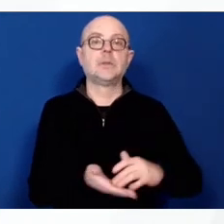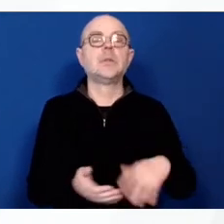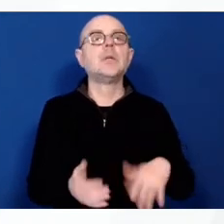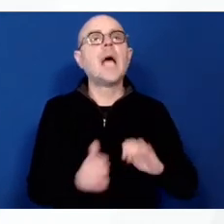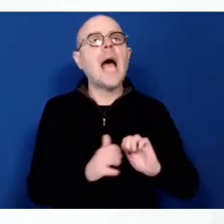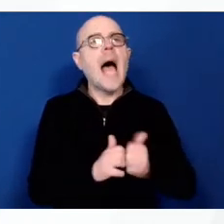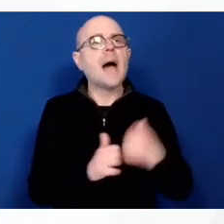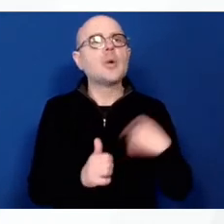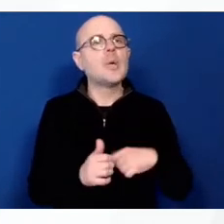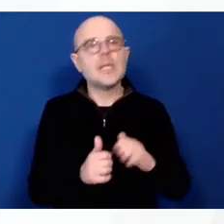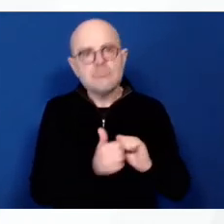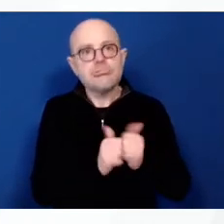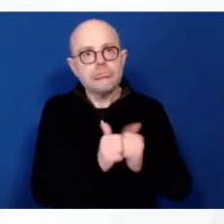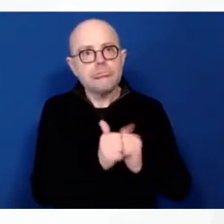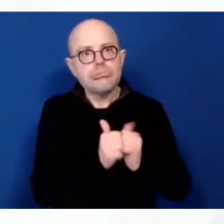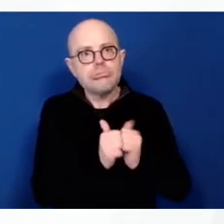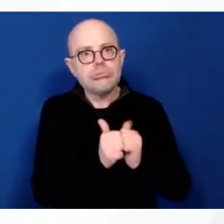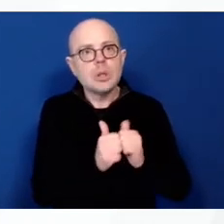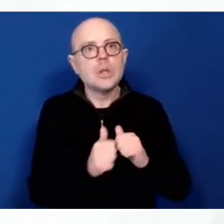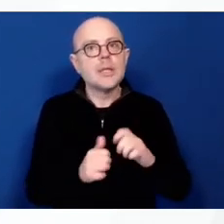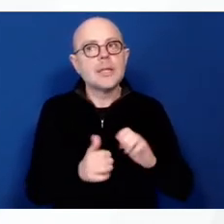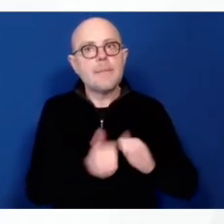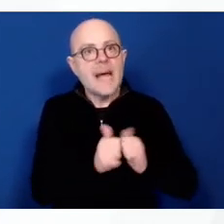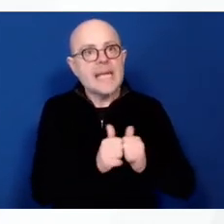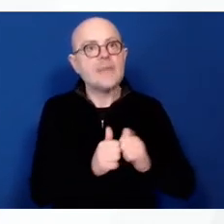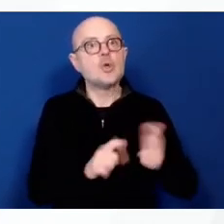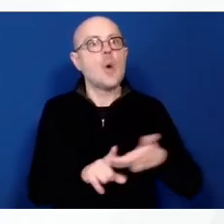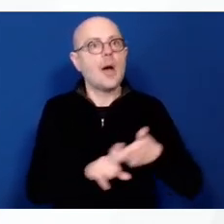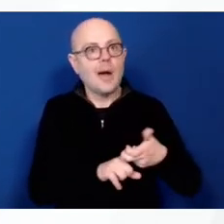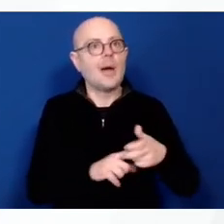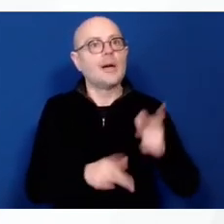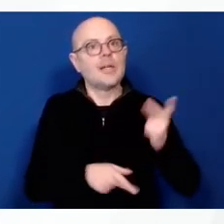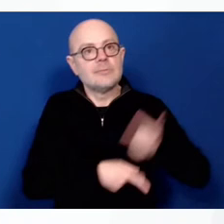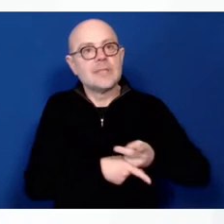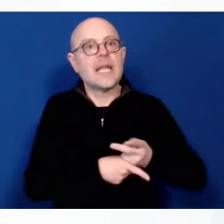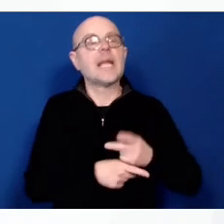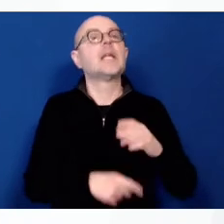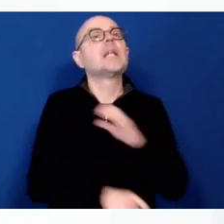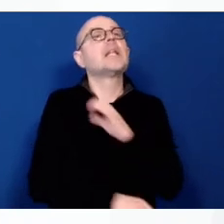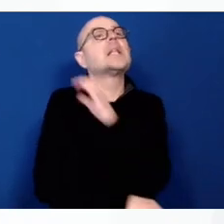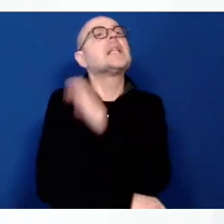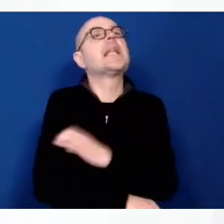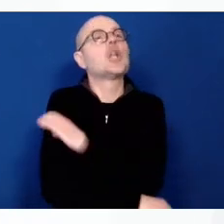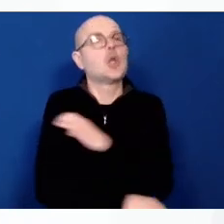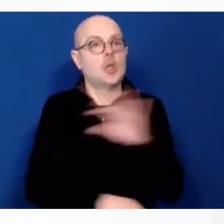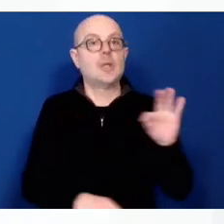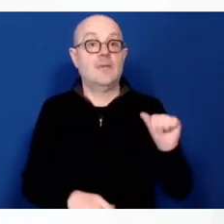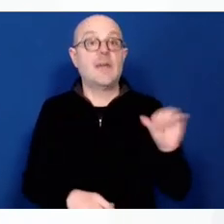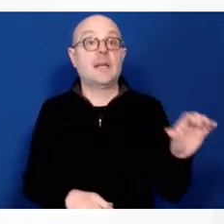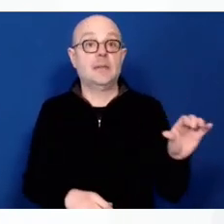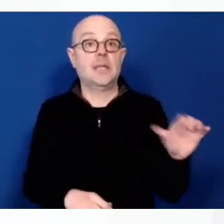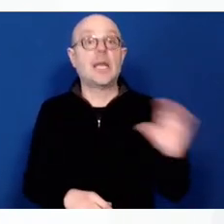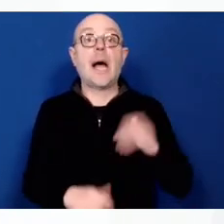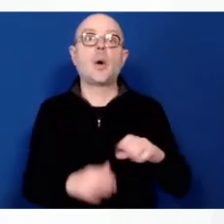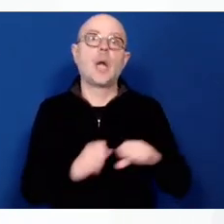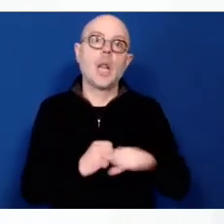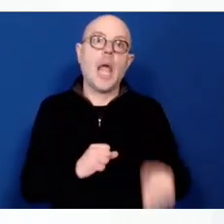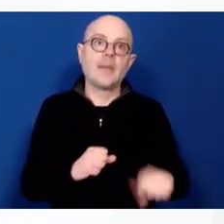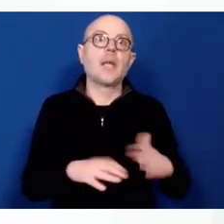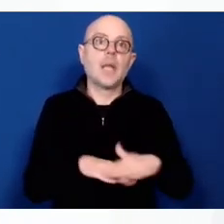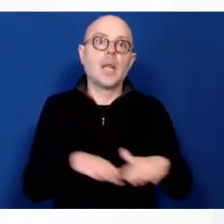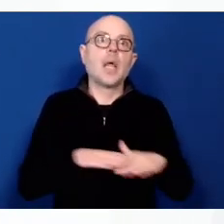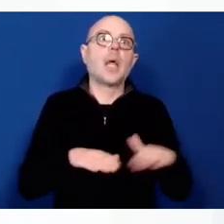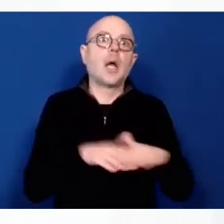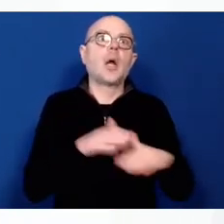agile for recruiting and retaining full-time clinical faculty at UW Medicine? Our lengthy and layered process for approval of faculty